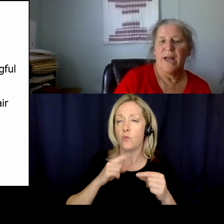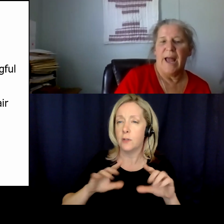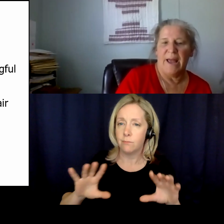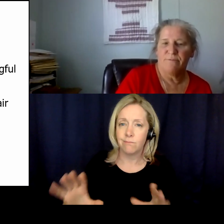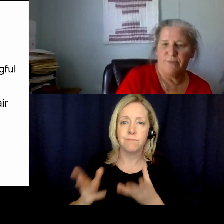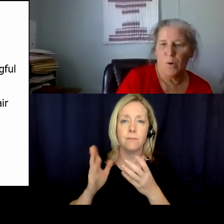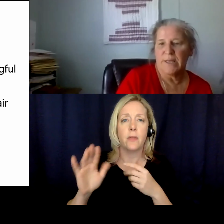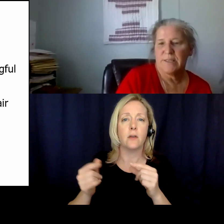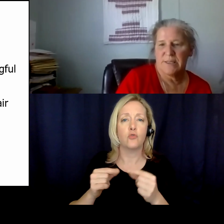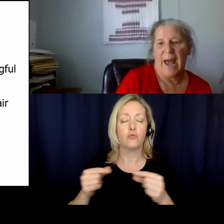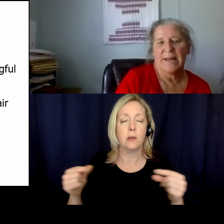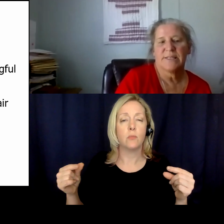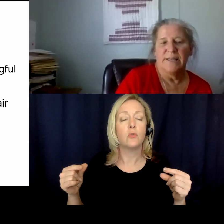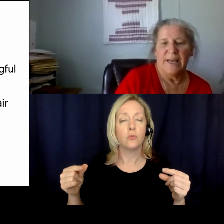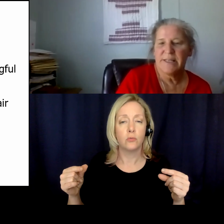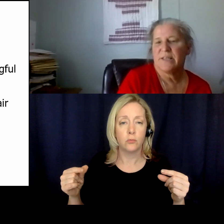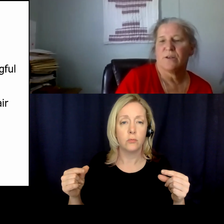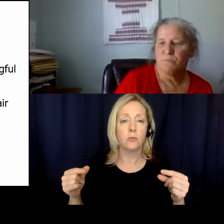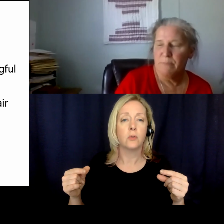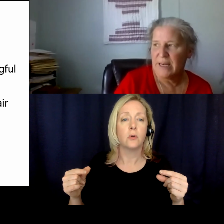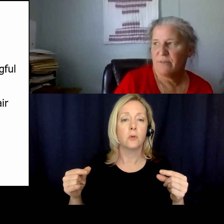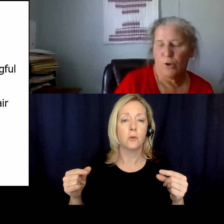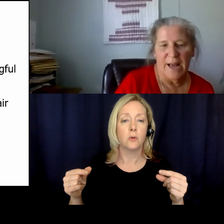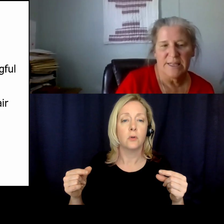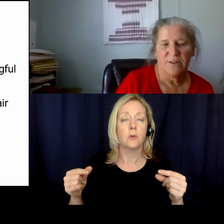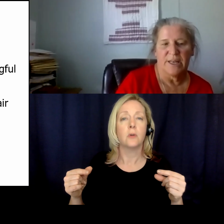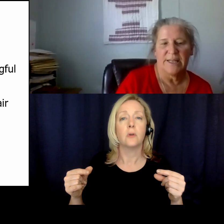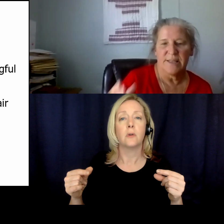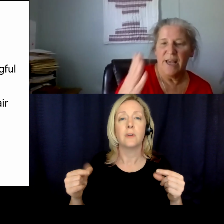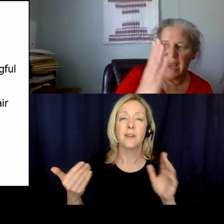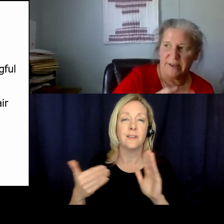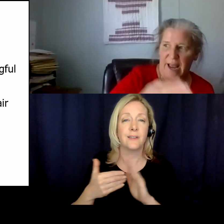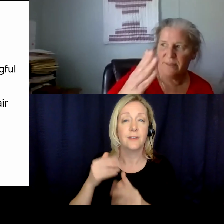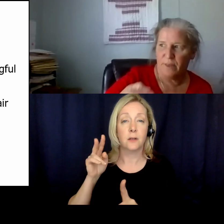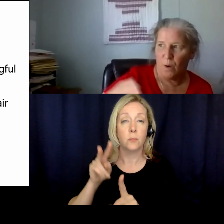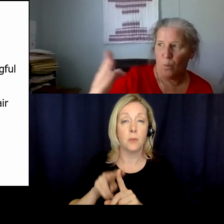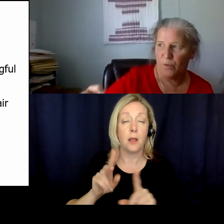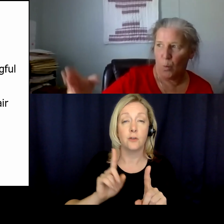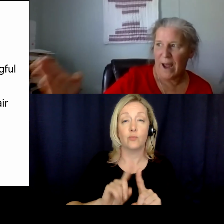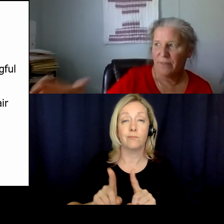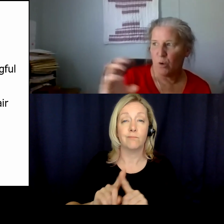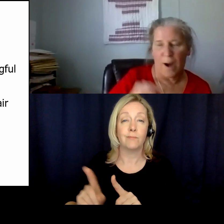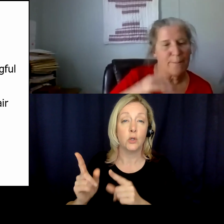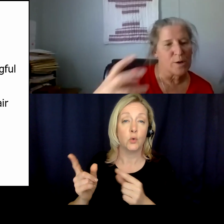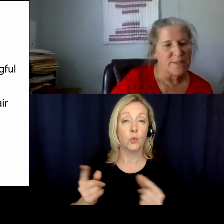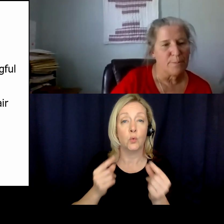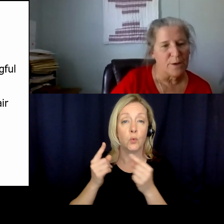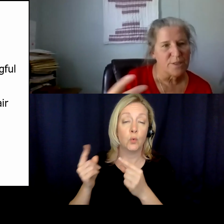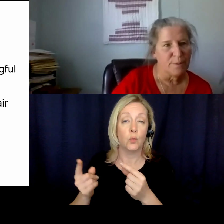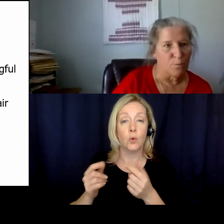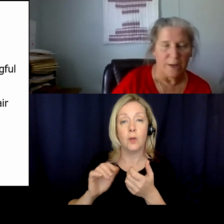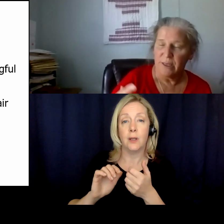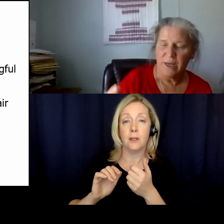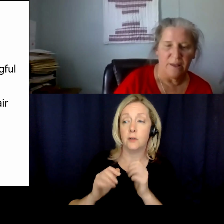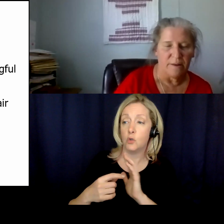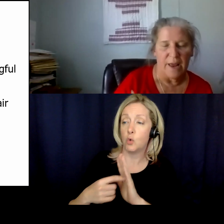grammar and focus that into those meaningful activities and the way that grammar is supposed to